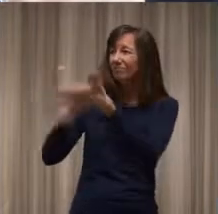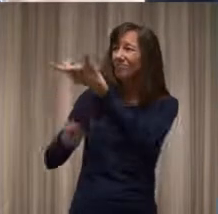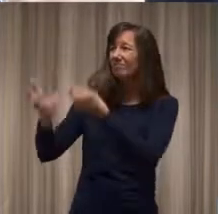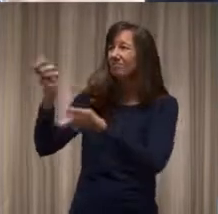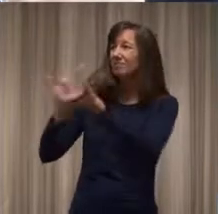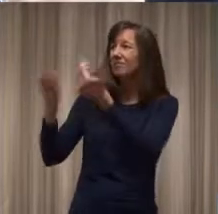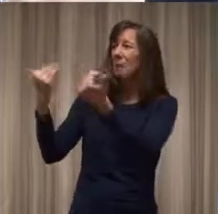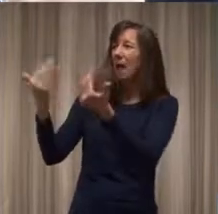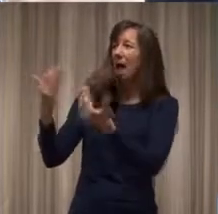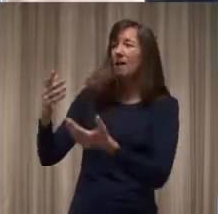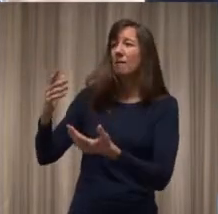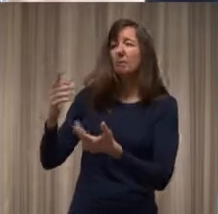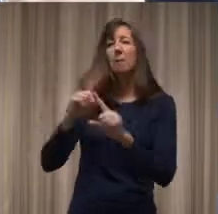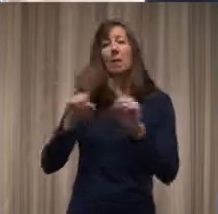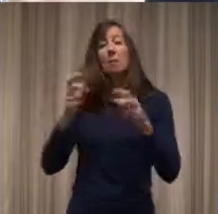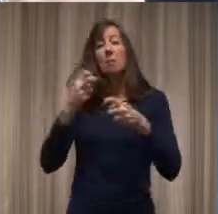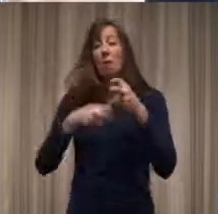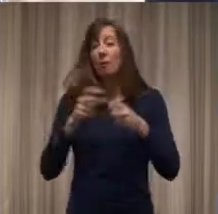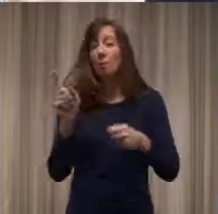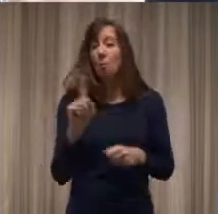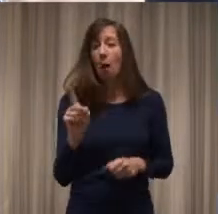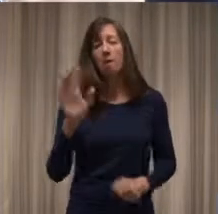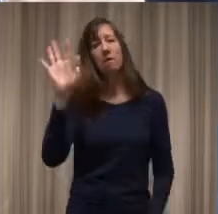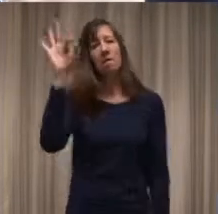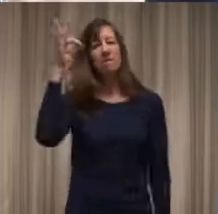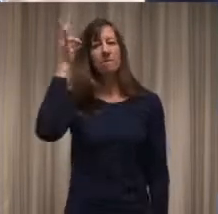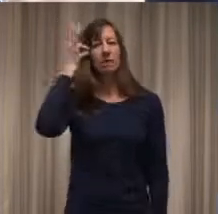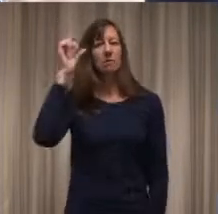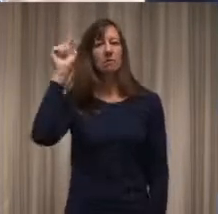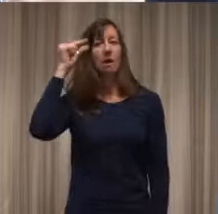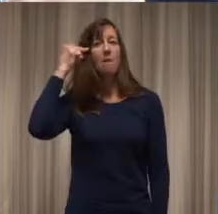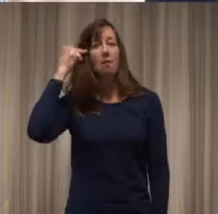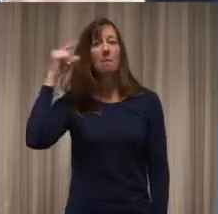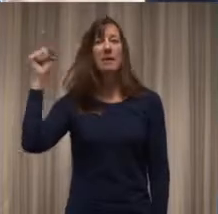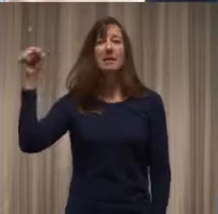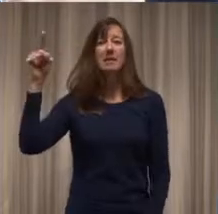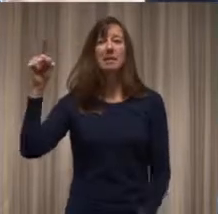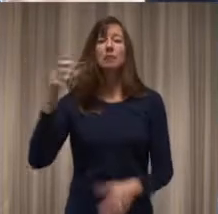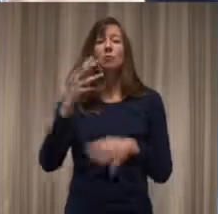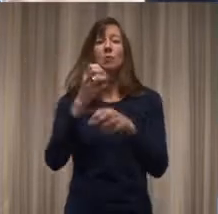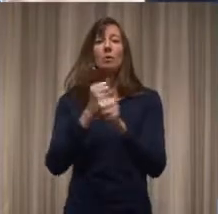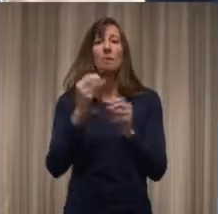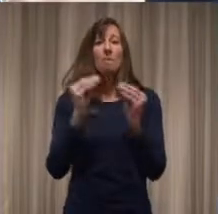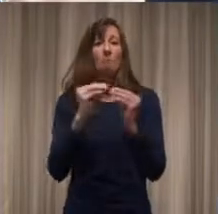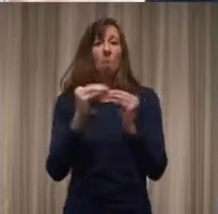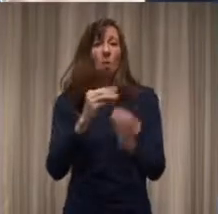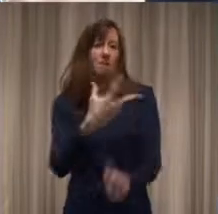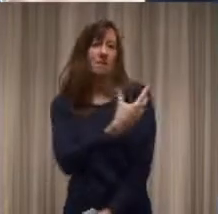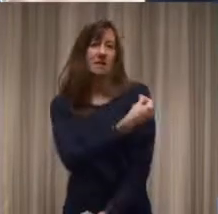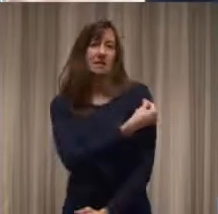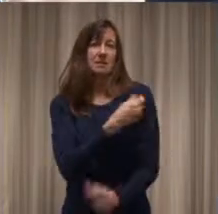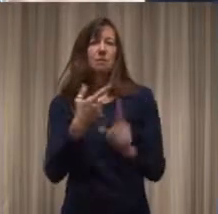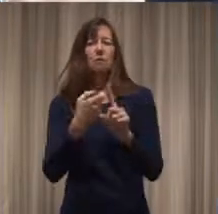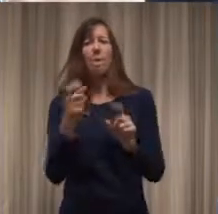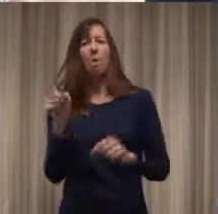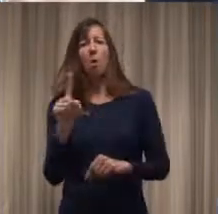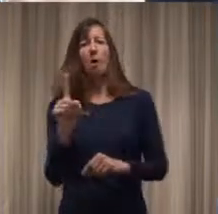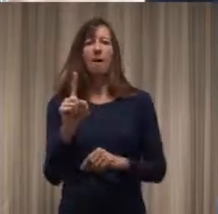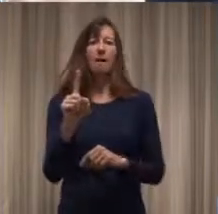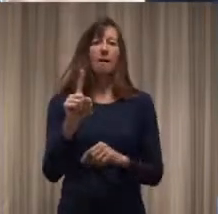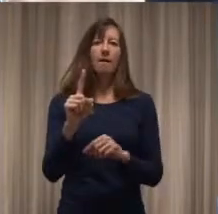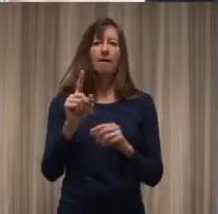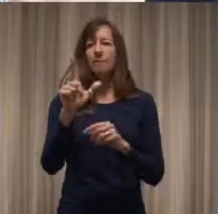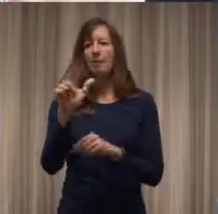with getting more production from the pharmaceutical companies of the vaccine. I do want to talk again about how